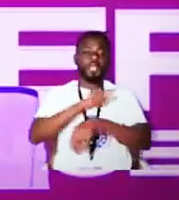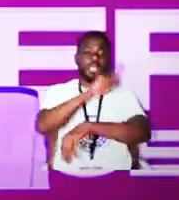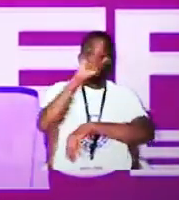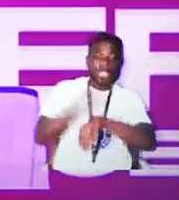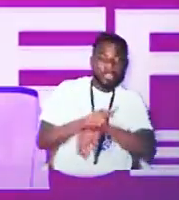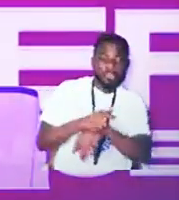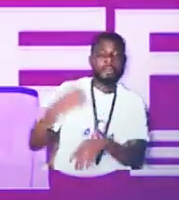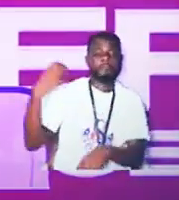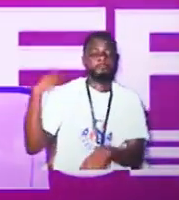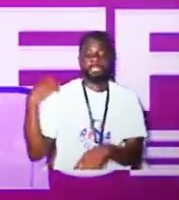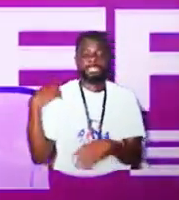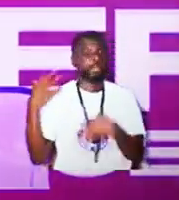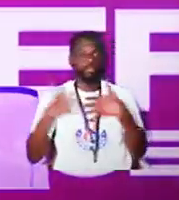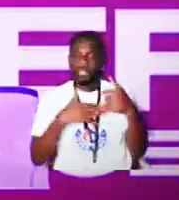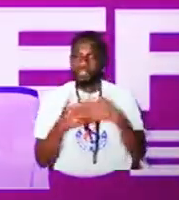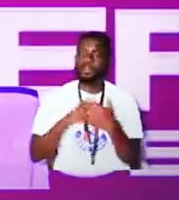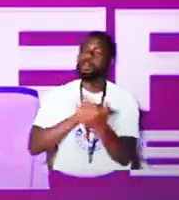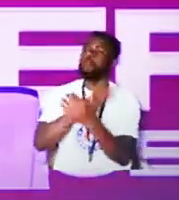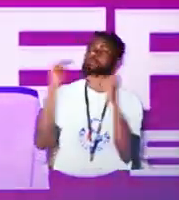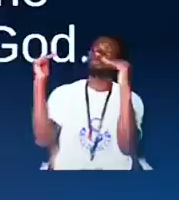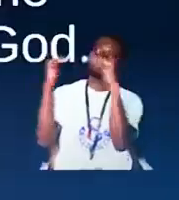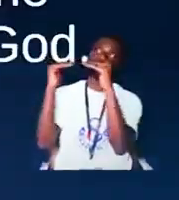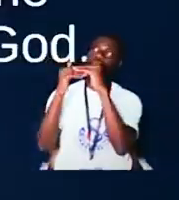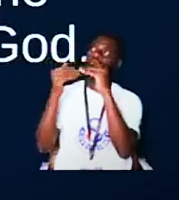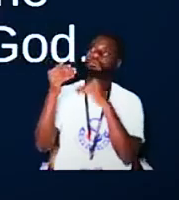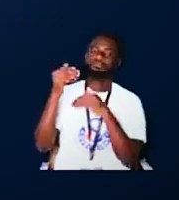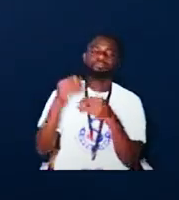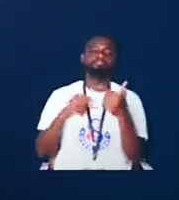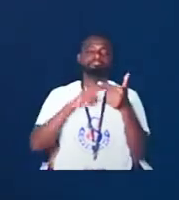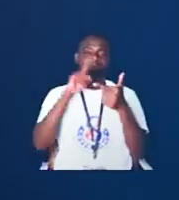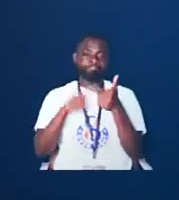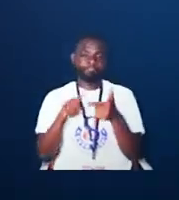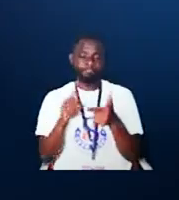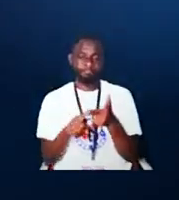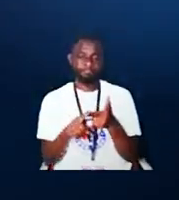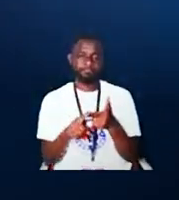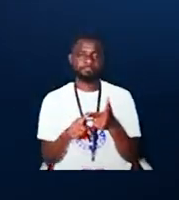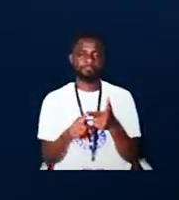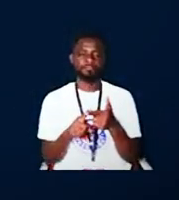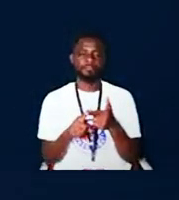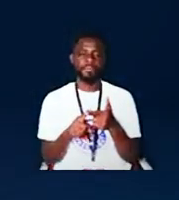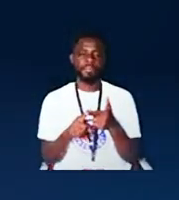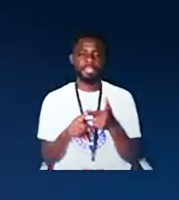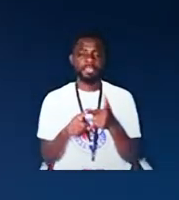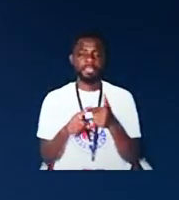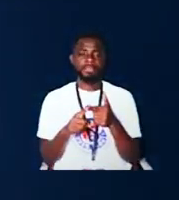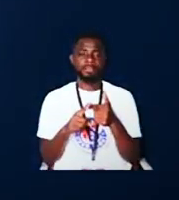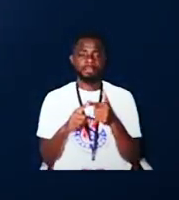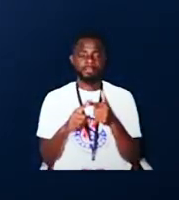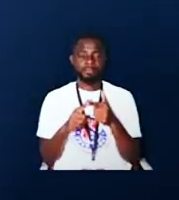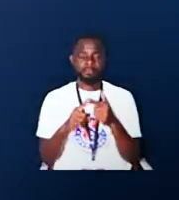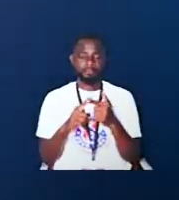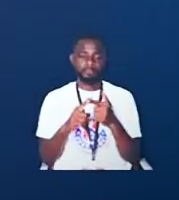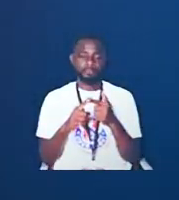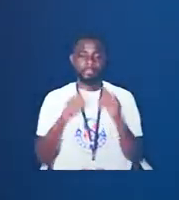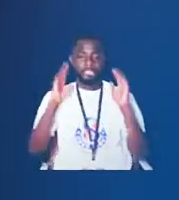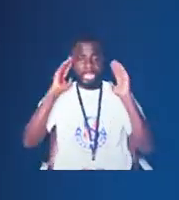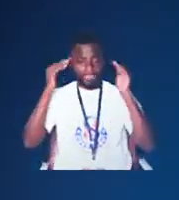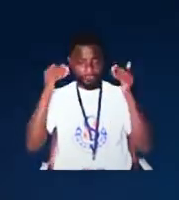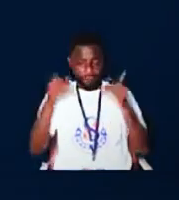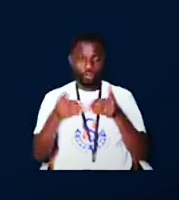are a master, you are equal before God. Number two, they emphasize the dignity of